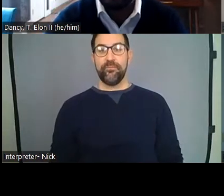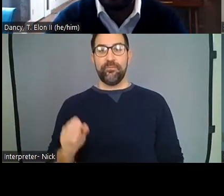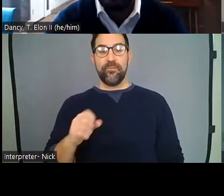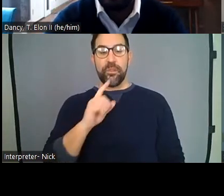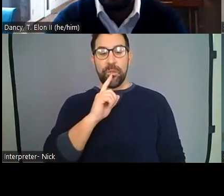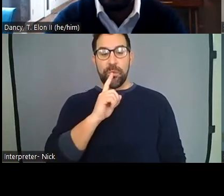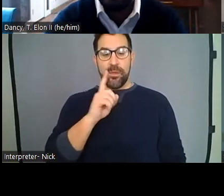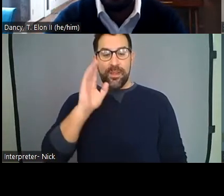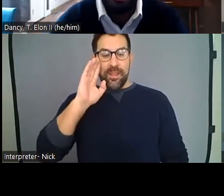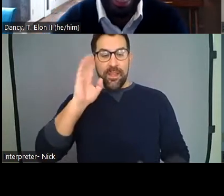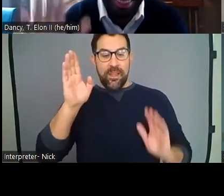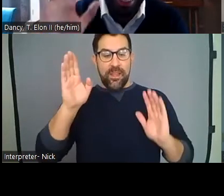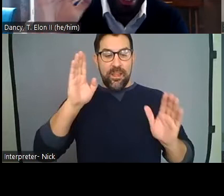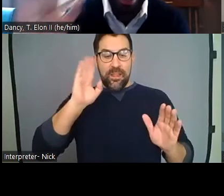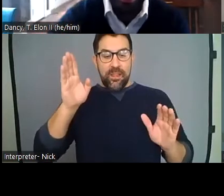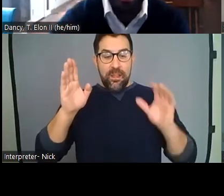Hi.